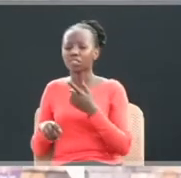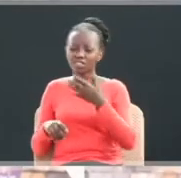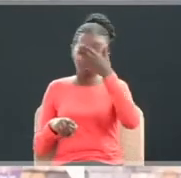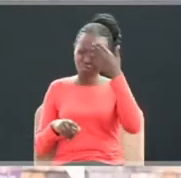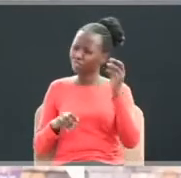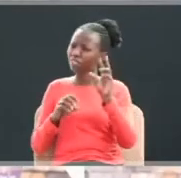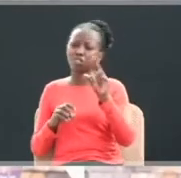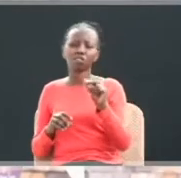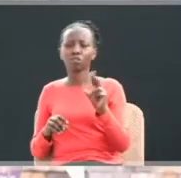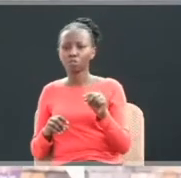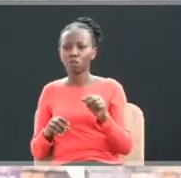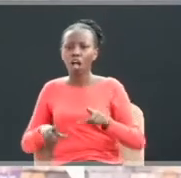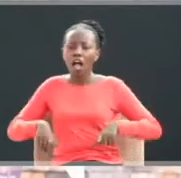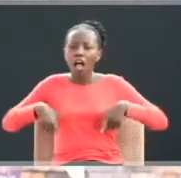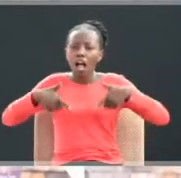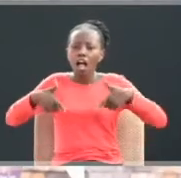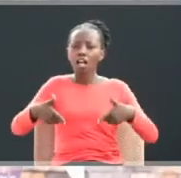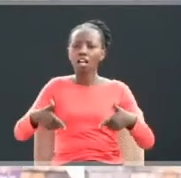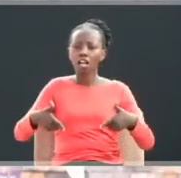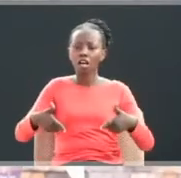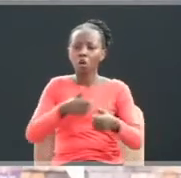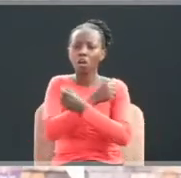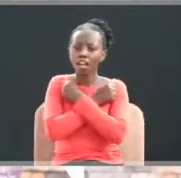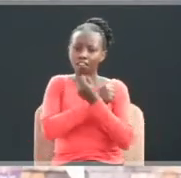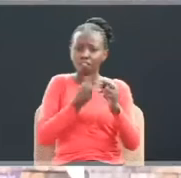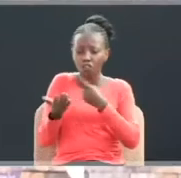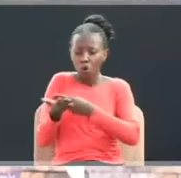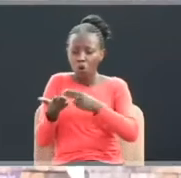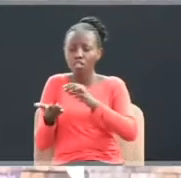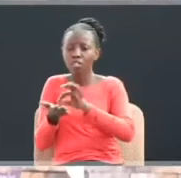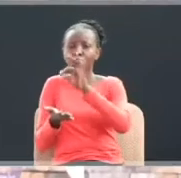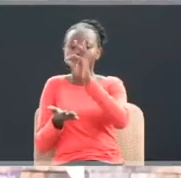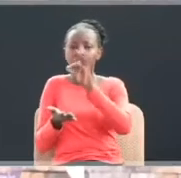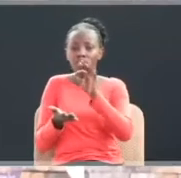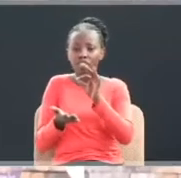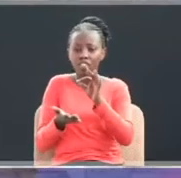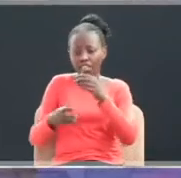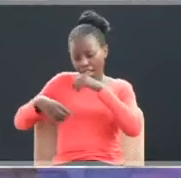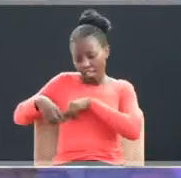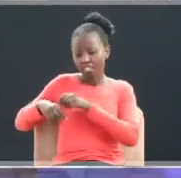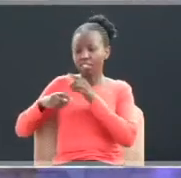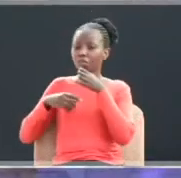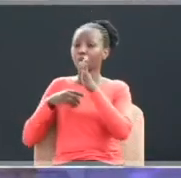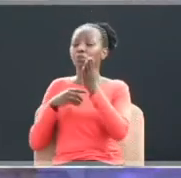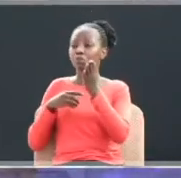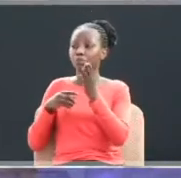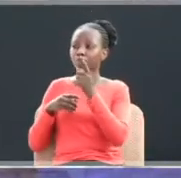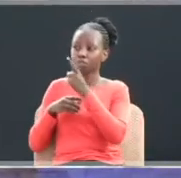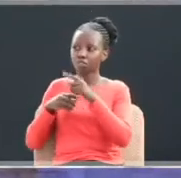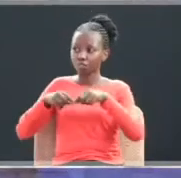this. Let the passion for holiness consume you. 1 Peter 4 verse 9, quickly.